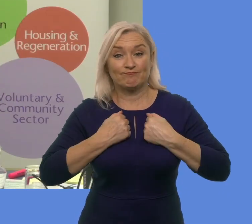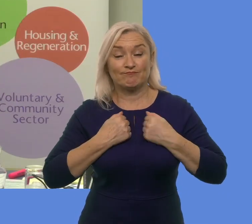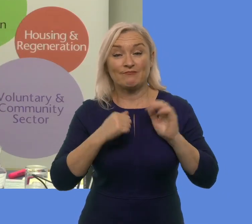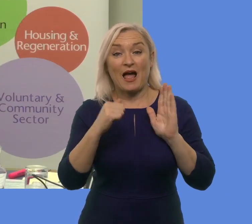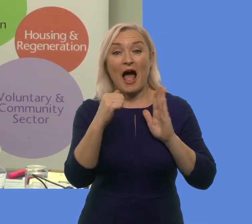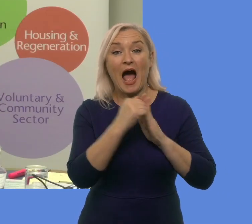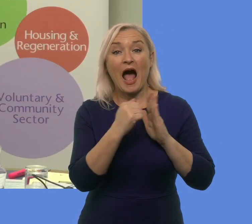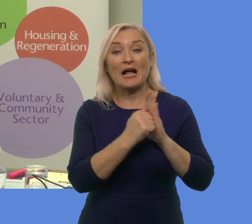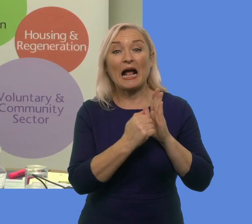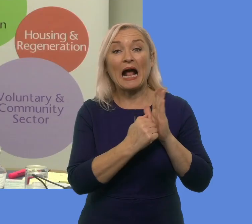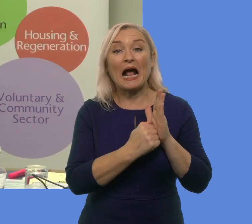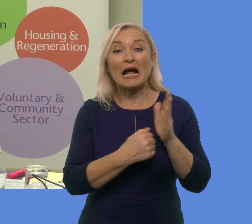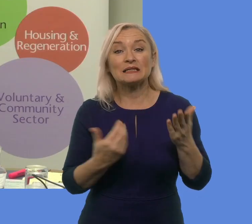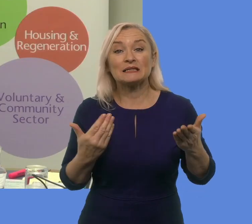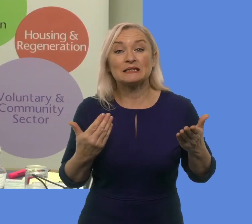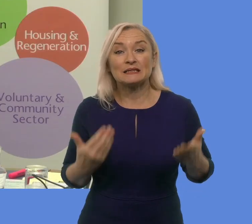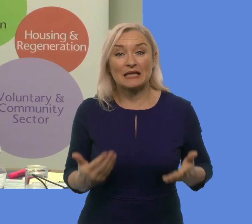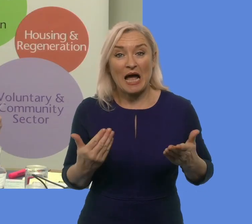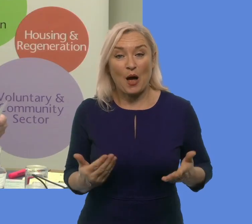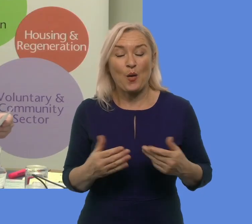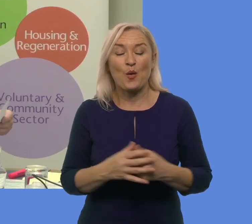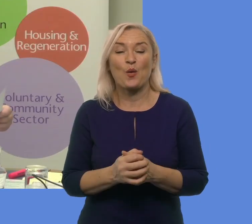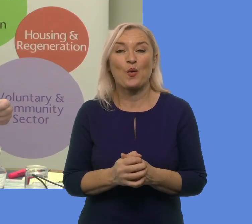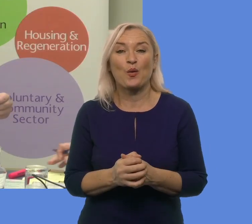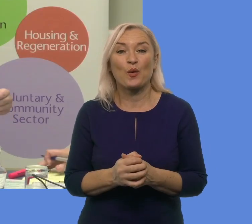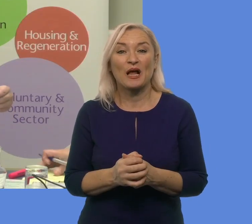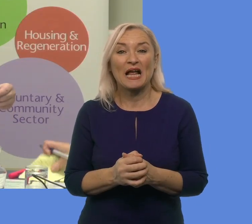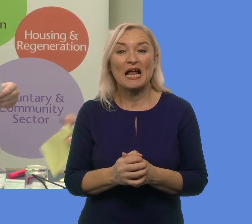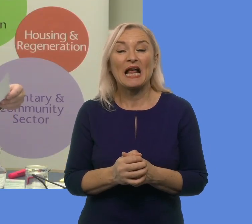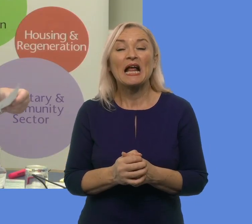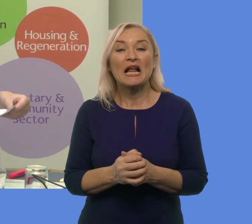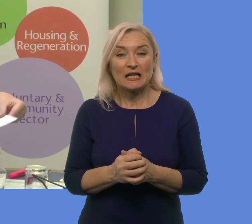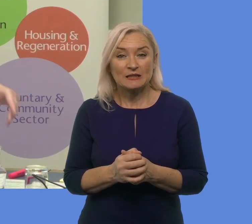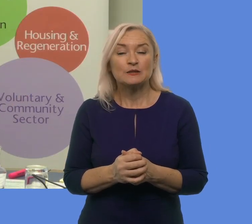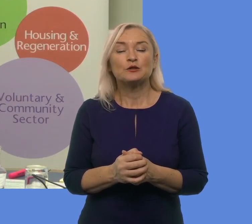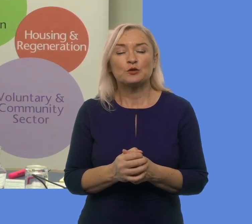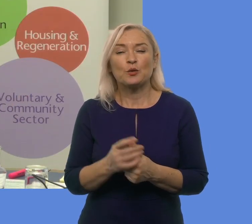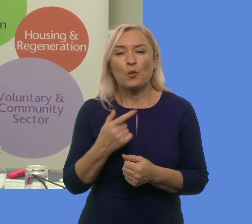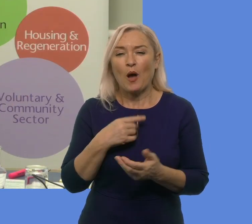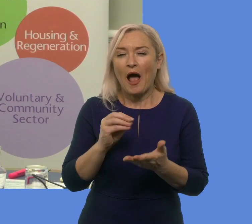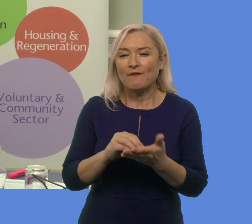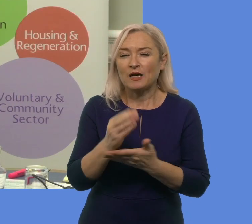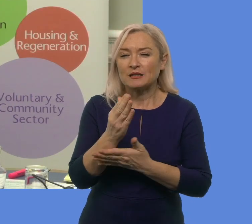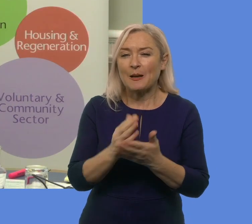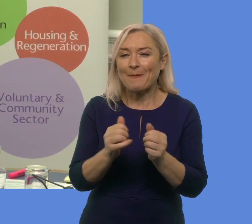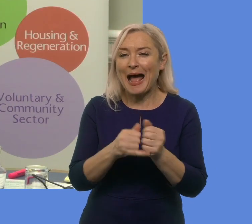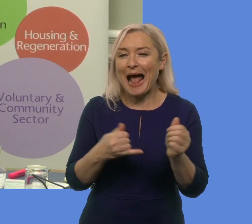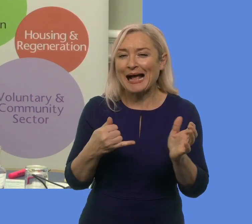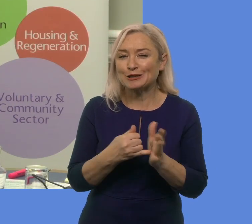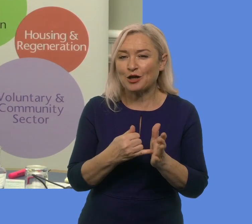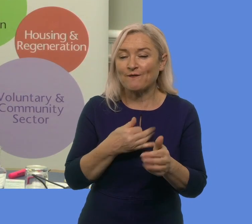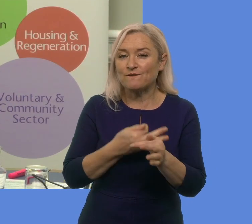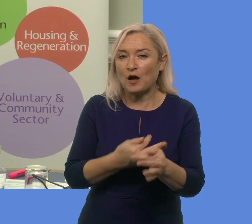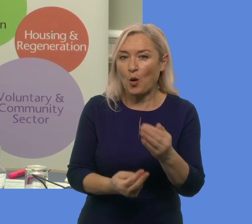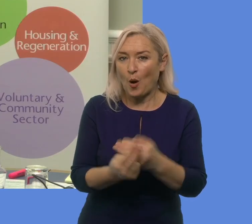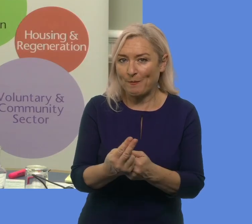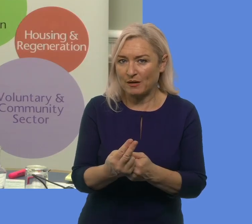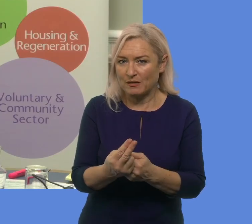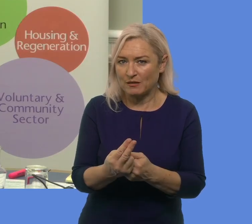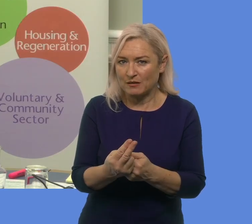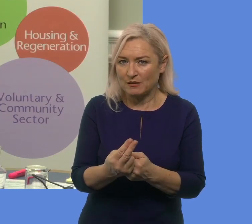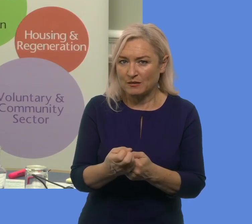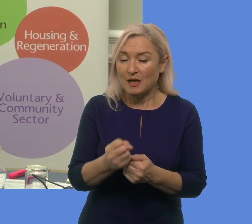And members, as a follow-up action from the committee's engagement